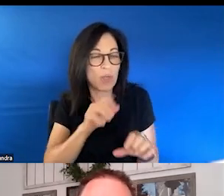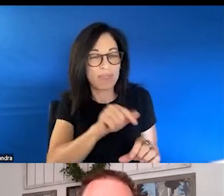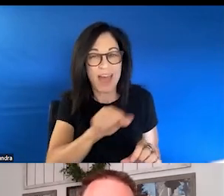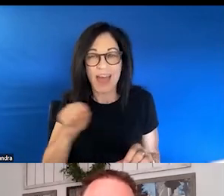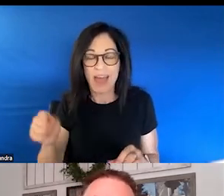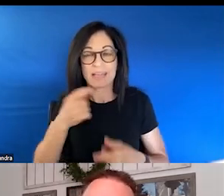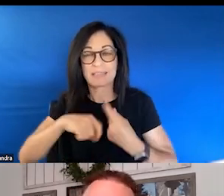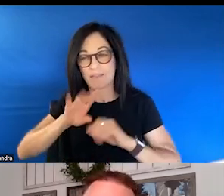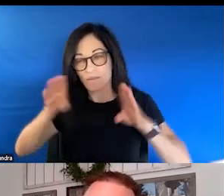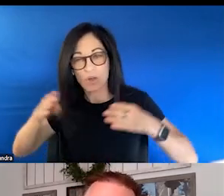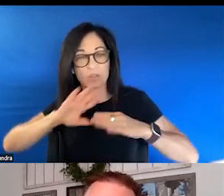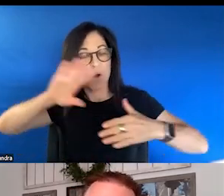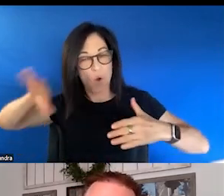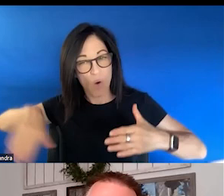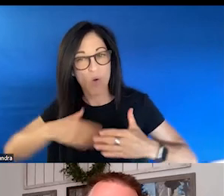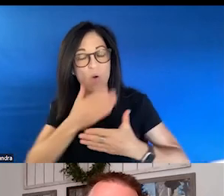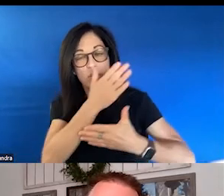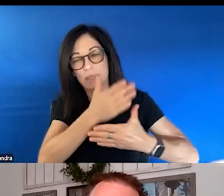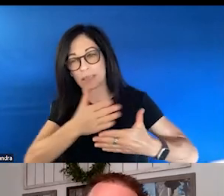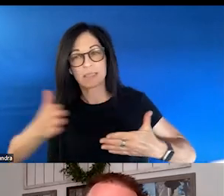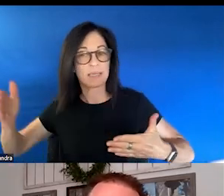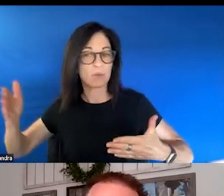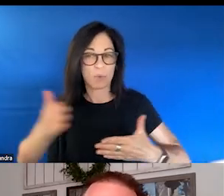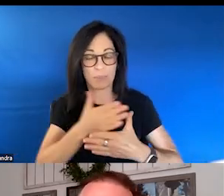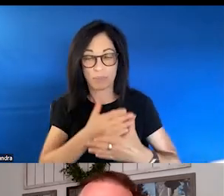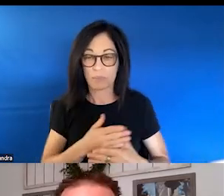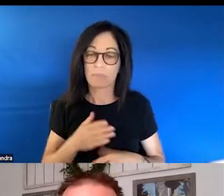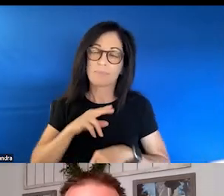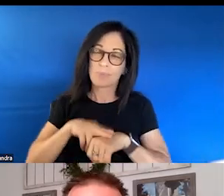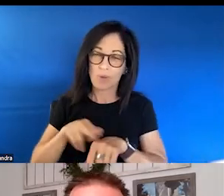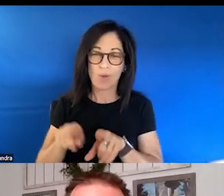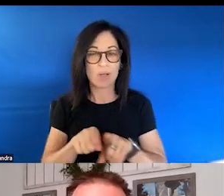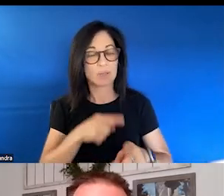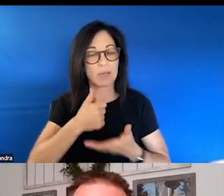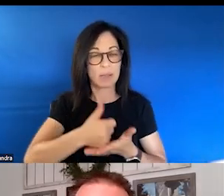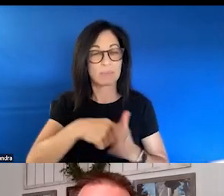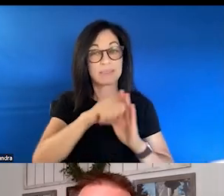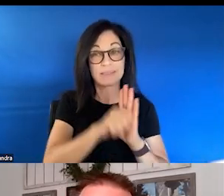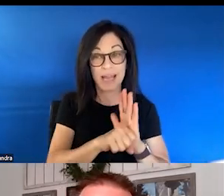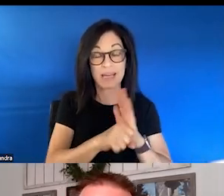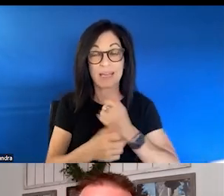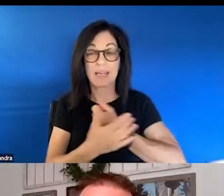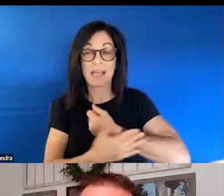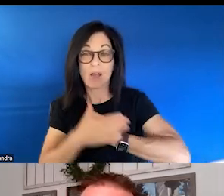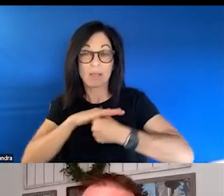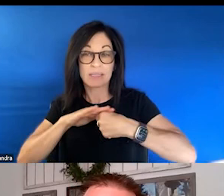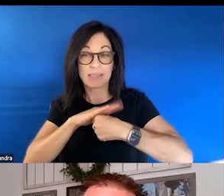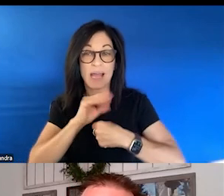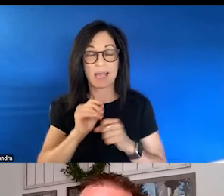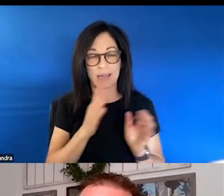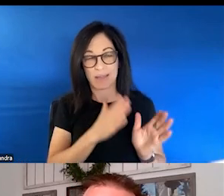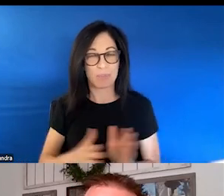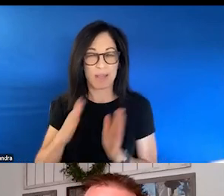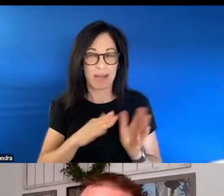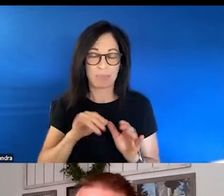to focusing on the whole continuum at this point. And of course, it can assist states, counties in their planning process. So one of the things